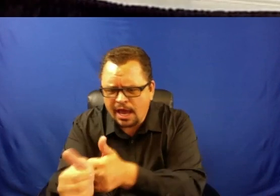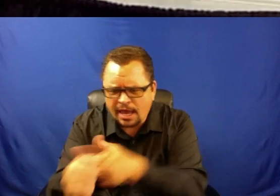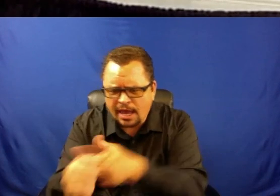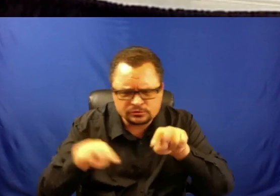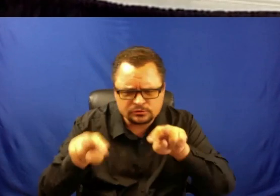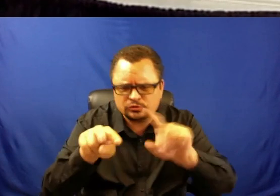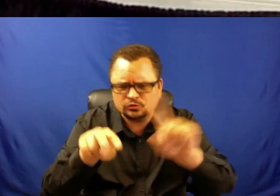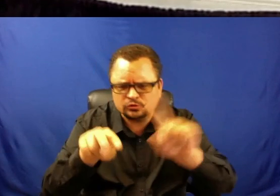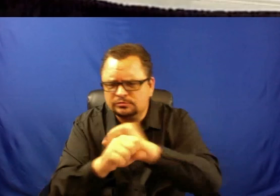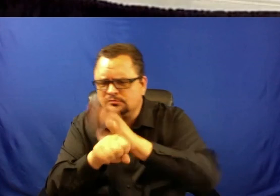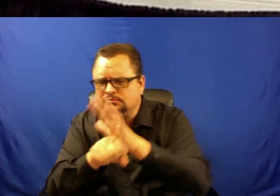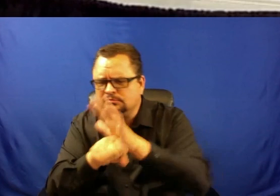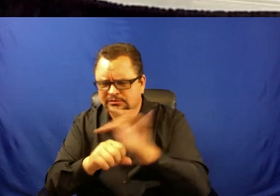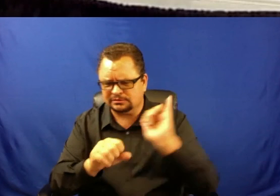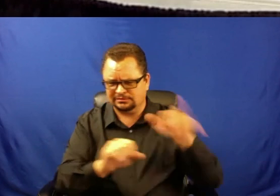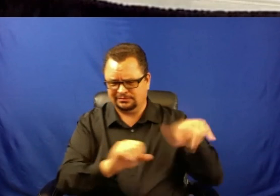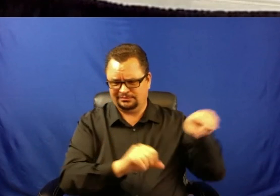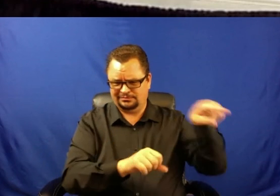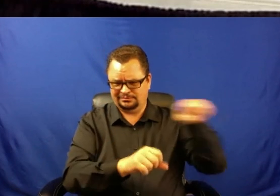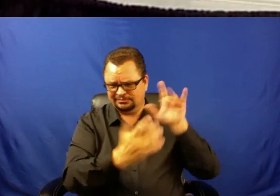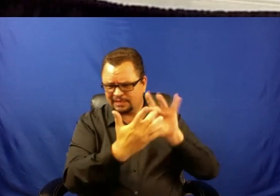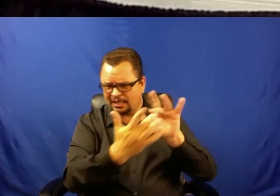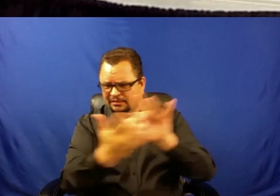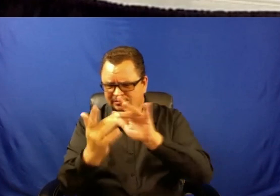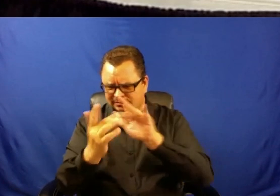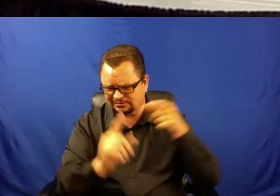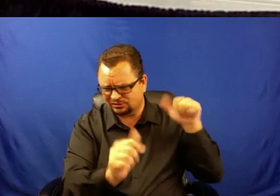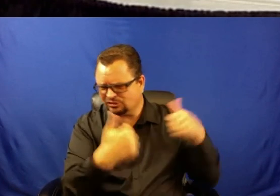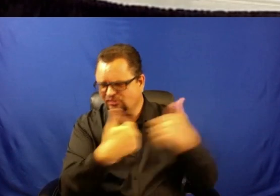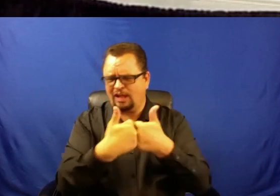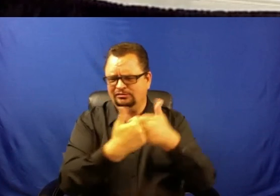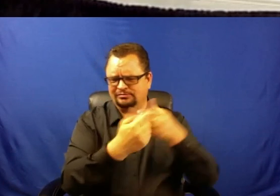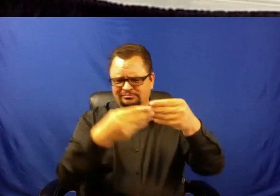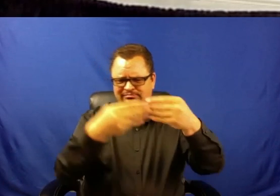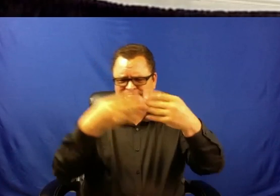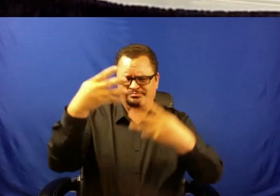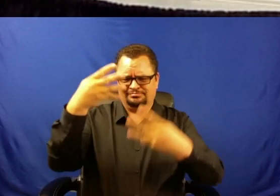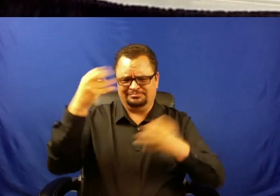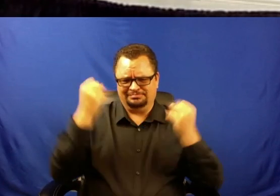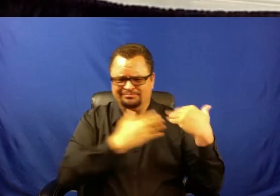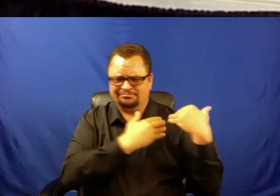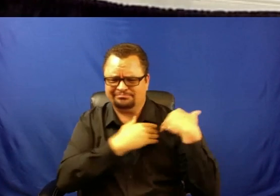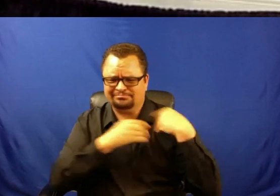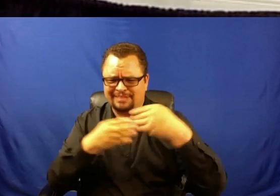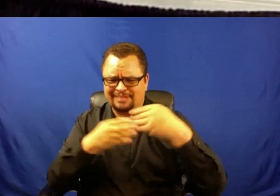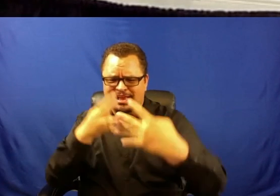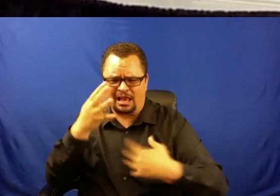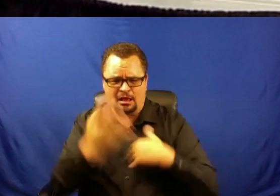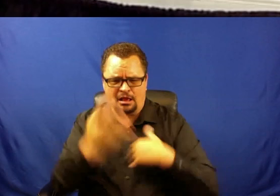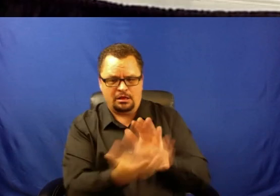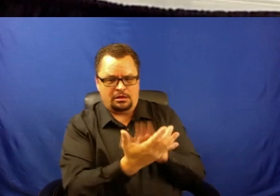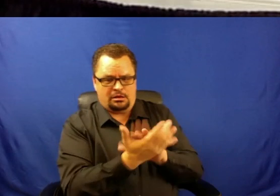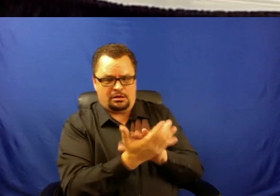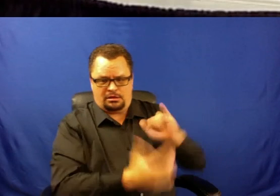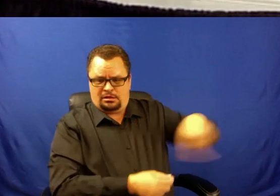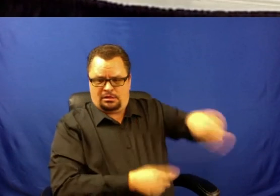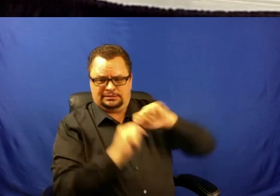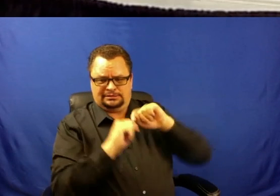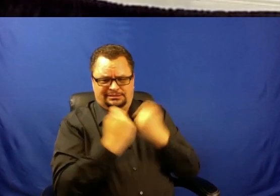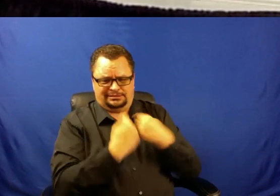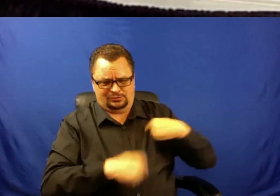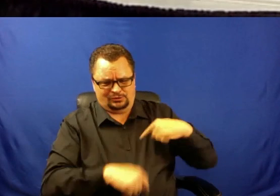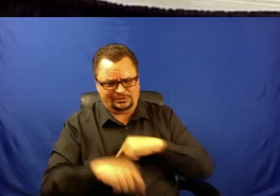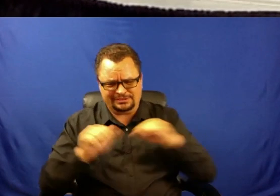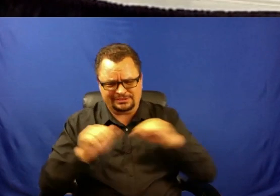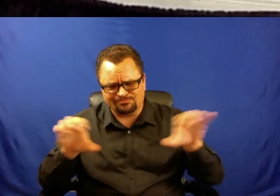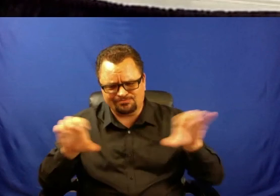commend my team, and anything that we can do for them and show acts of kindness and continue to lift them